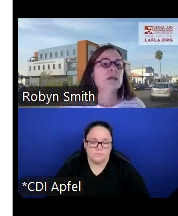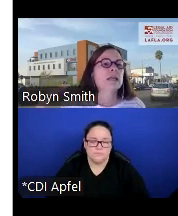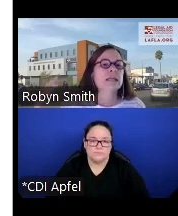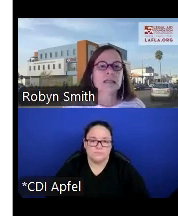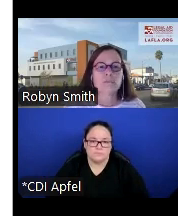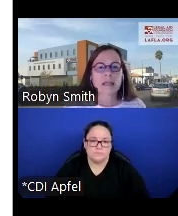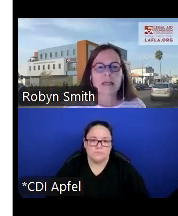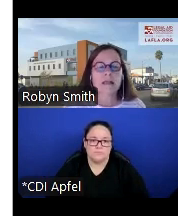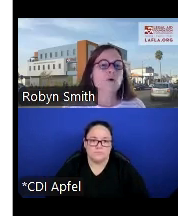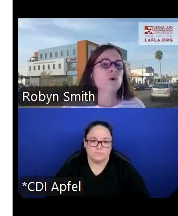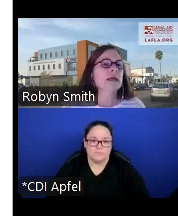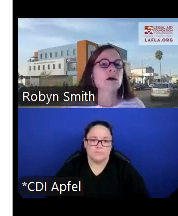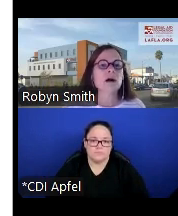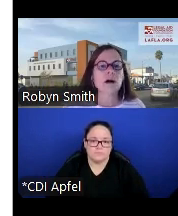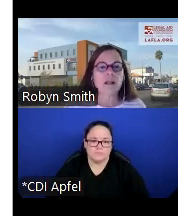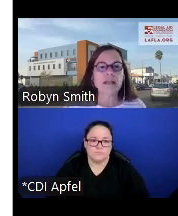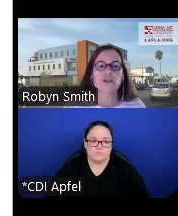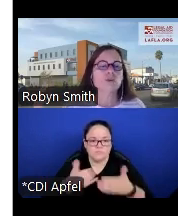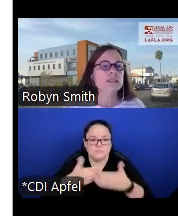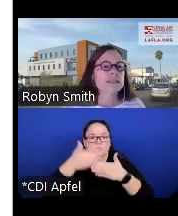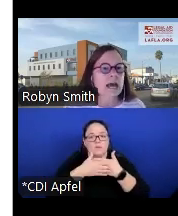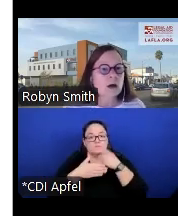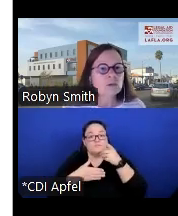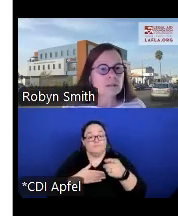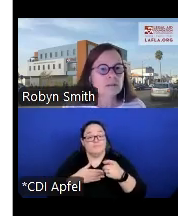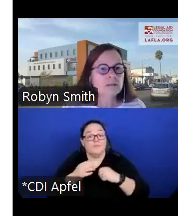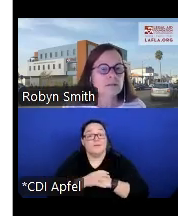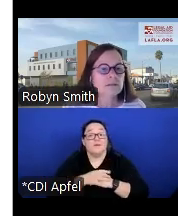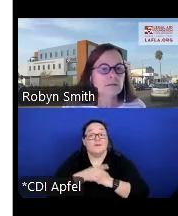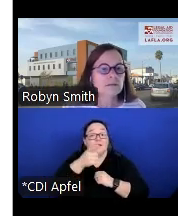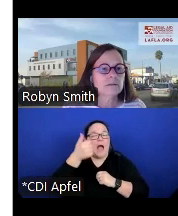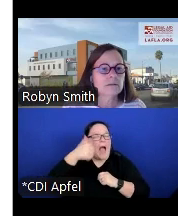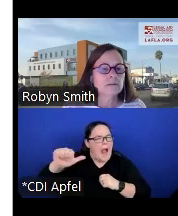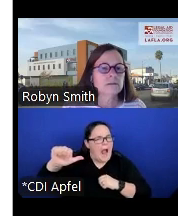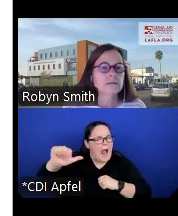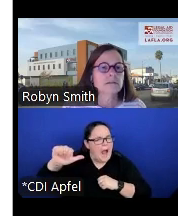When you get an email or a call and you're in doubt,